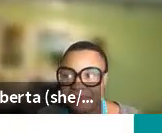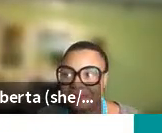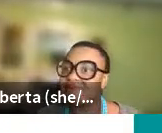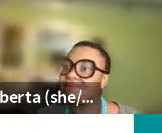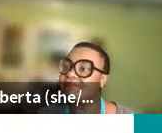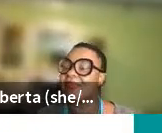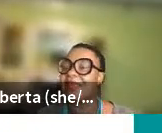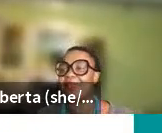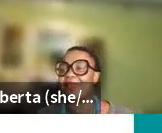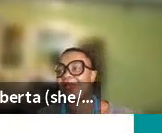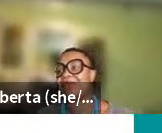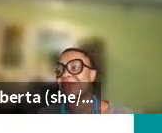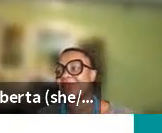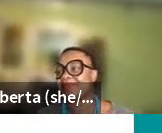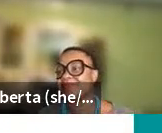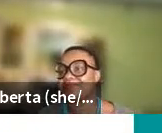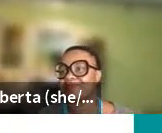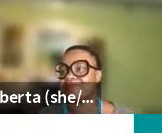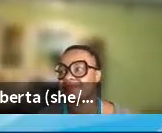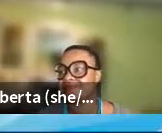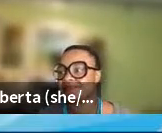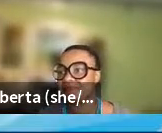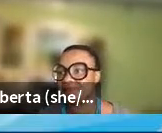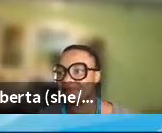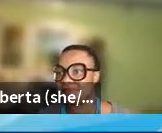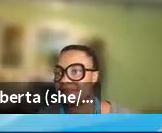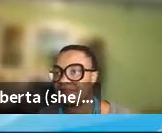comment. And then we close.